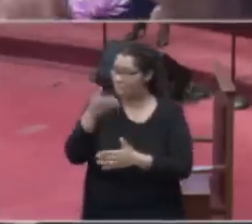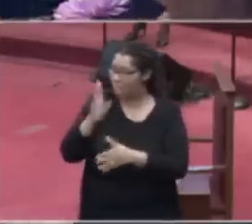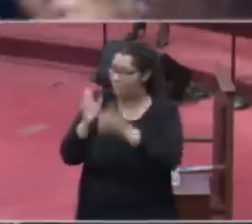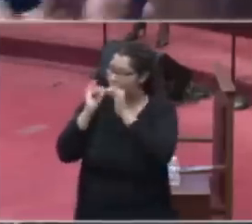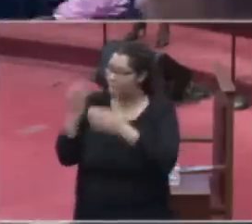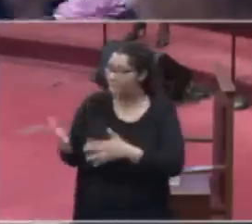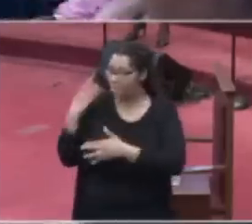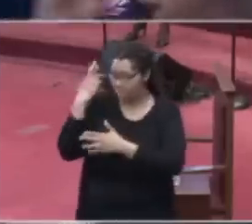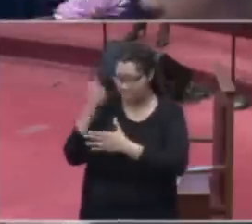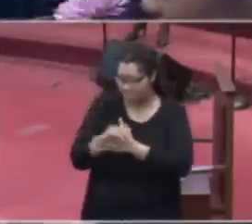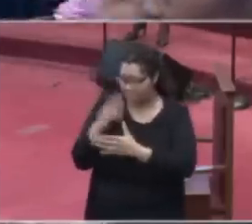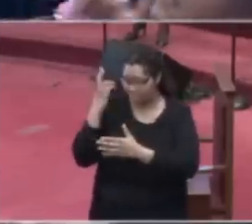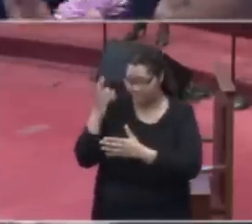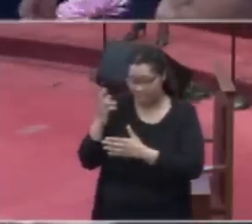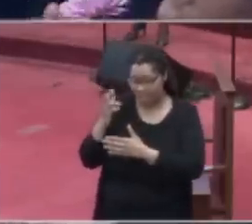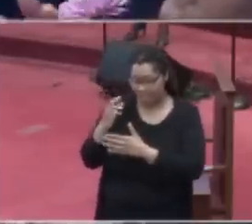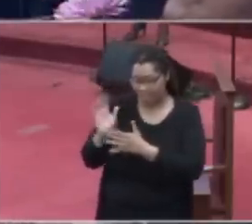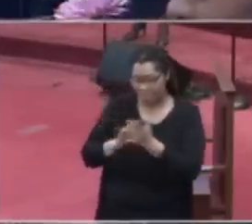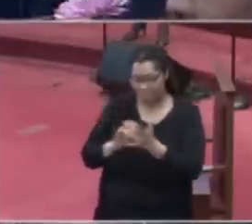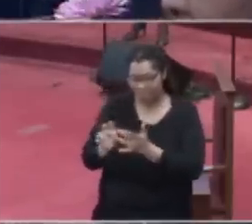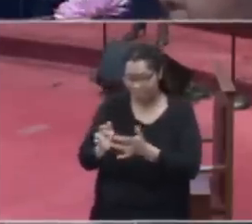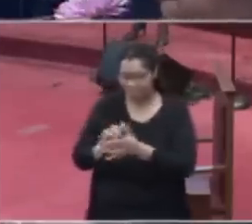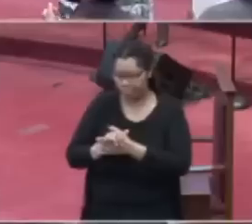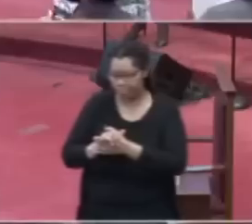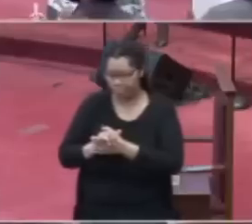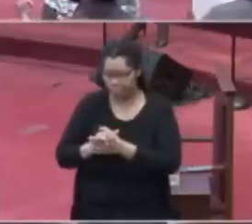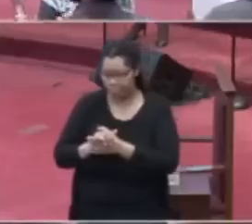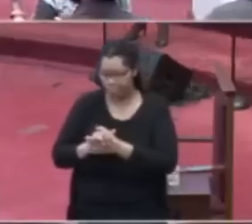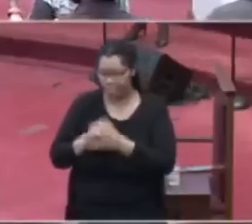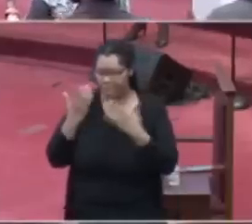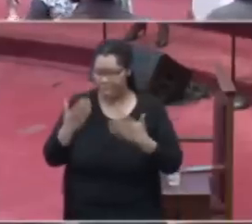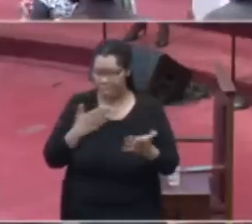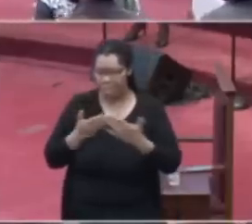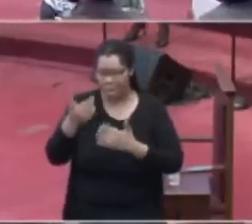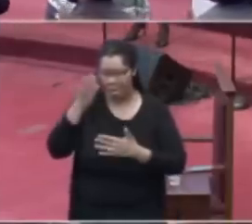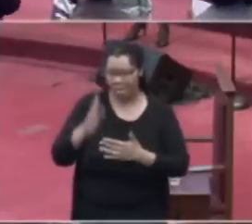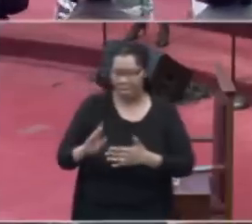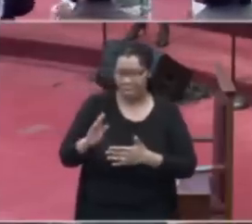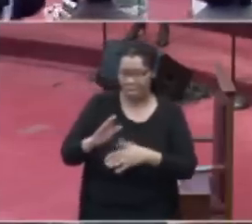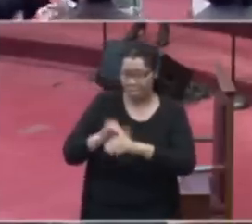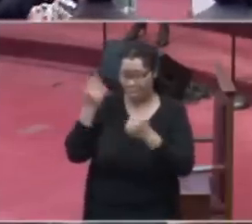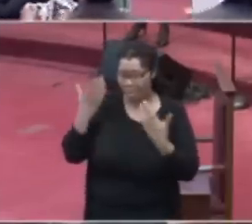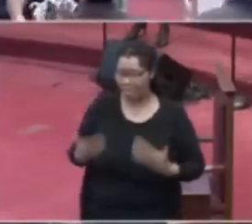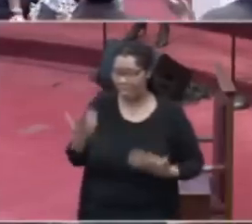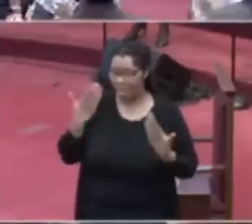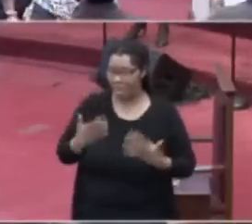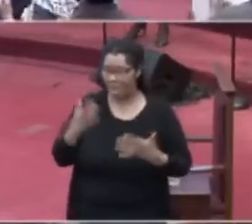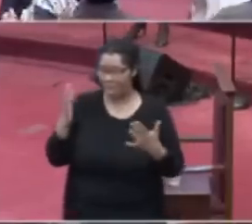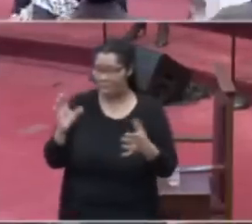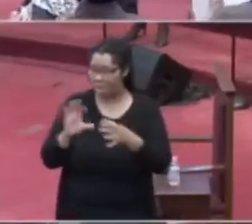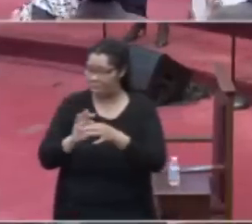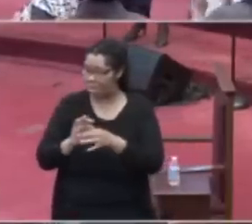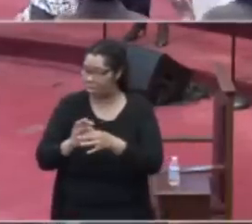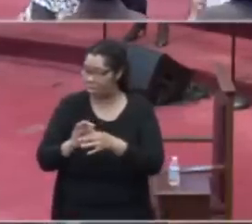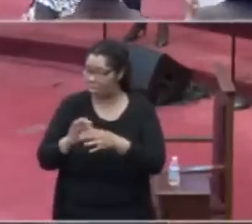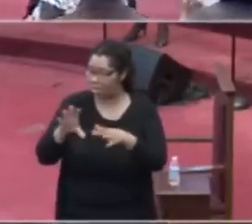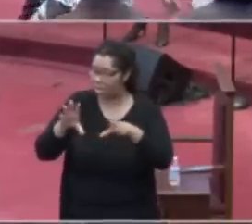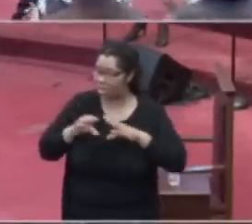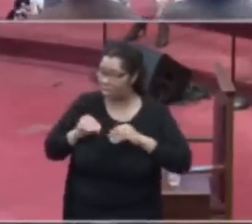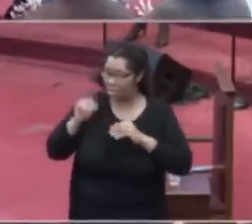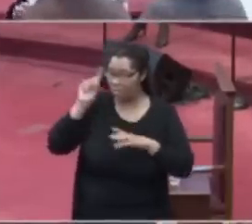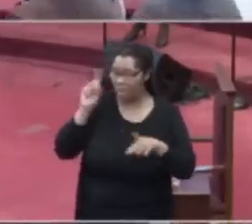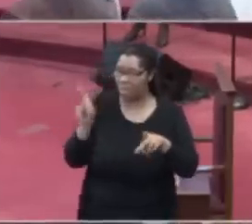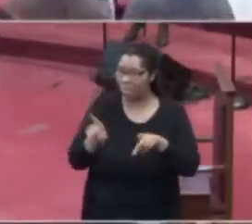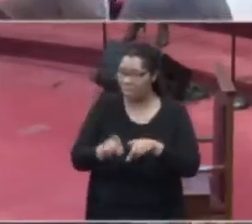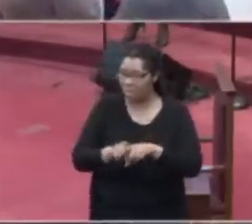you. That's what I'll be. And they'll communicate with you very, very quickly. Come on, who else? The door of the church is open in the balcony on this